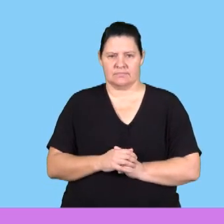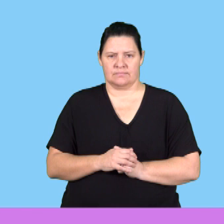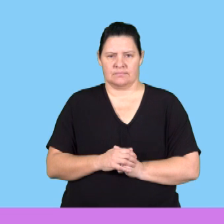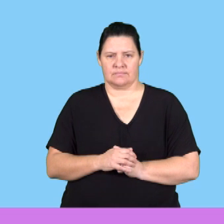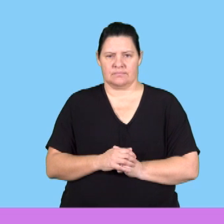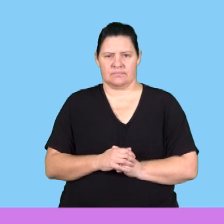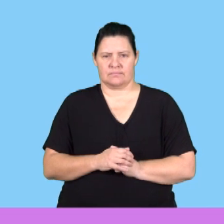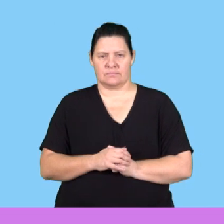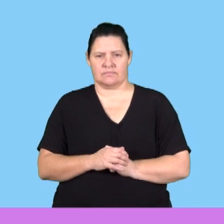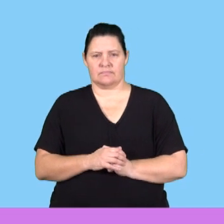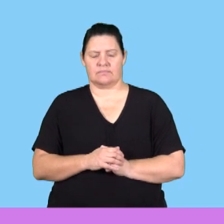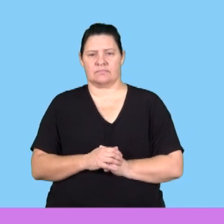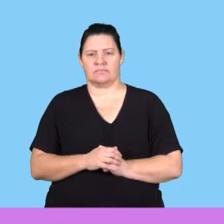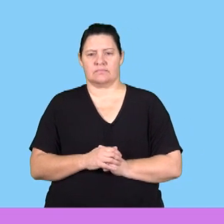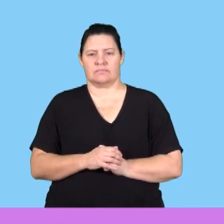63,